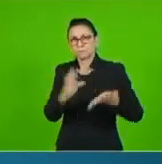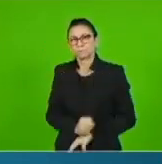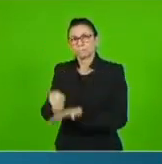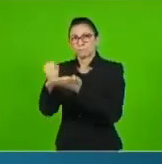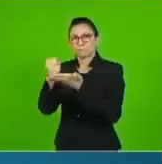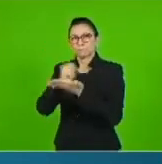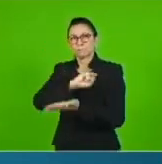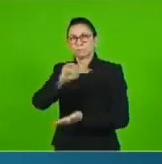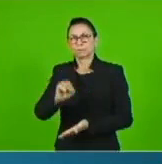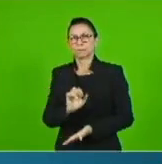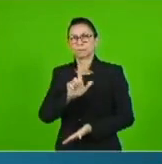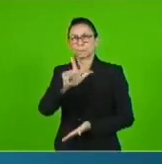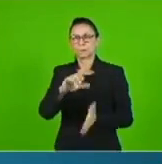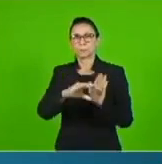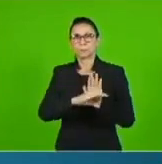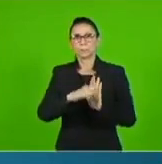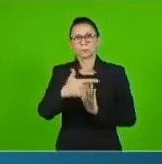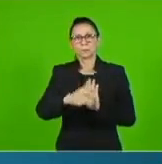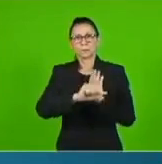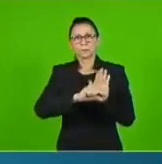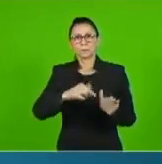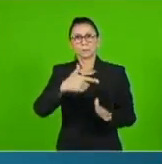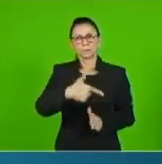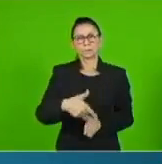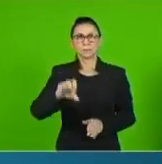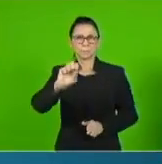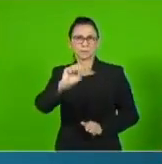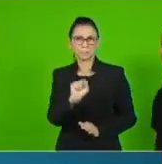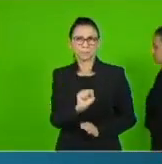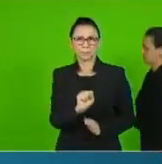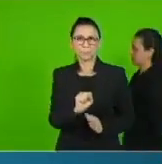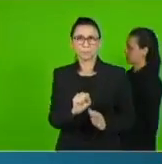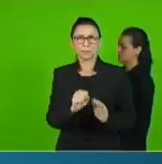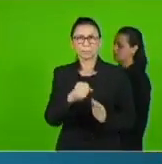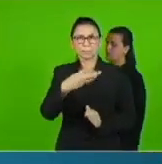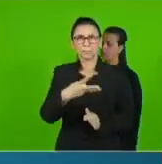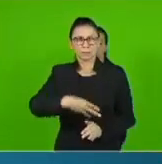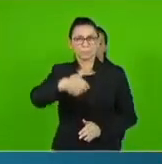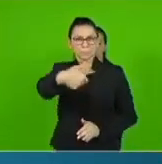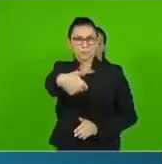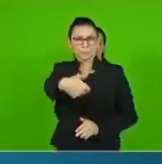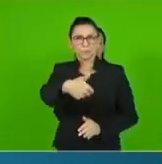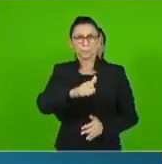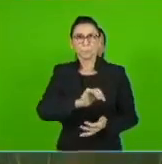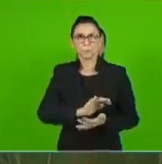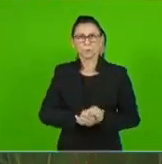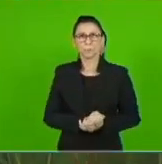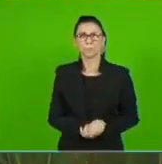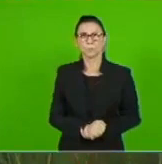before the terrible day of the Lord comes. And Joel, verse 2,